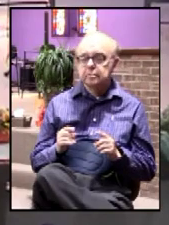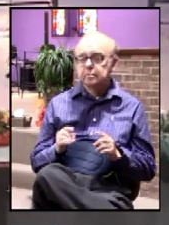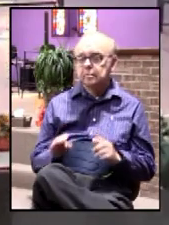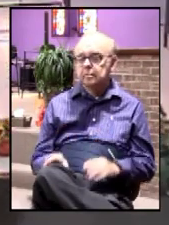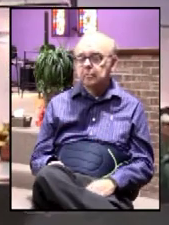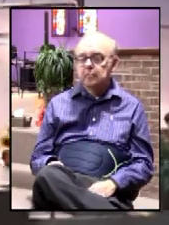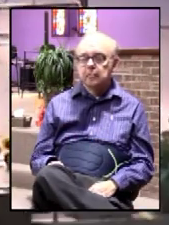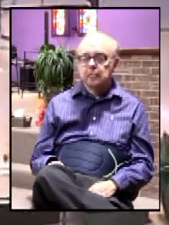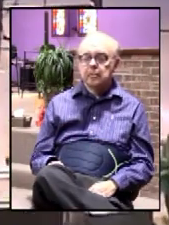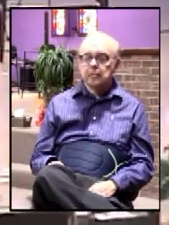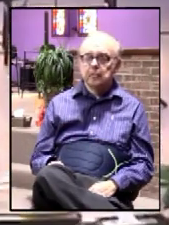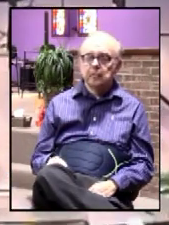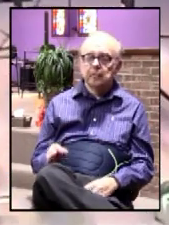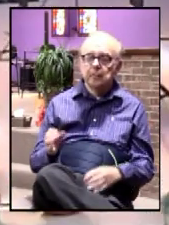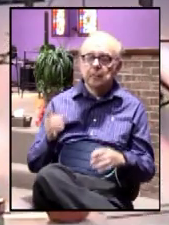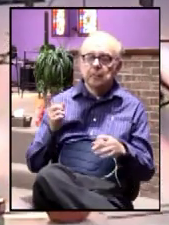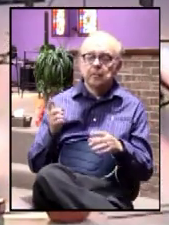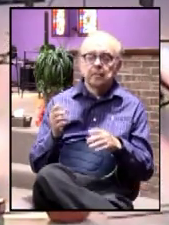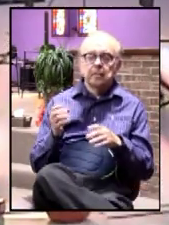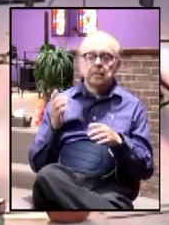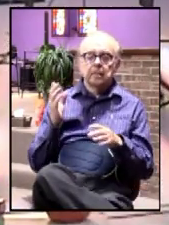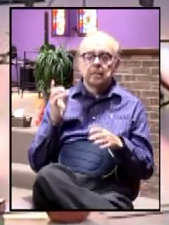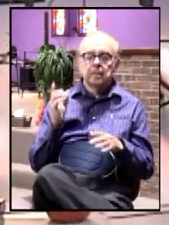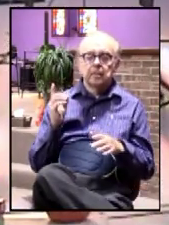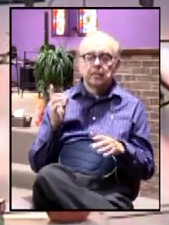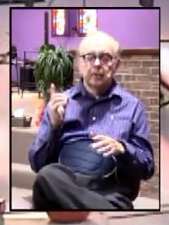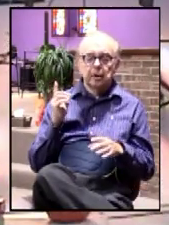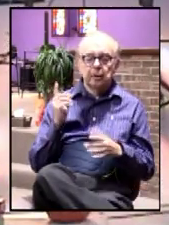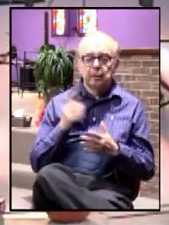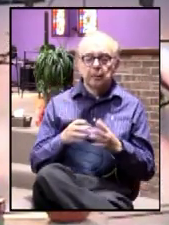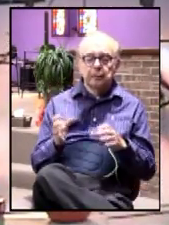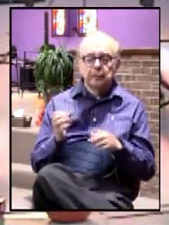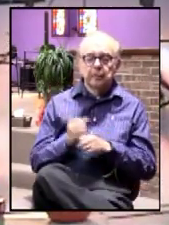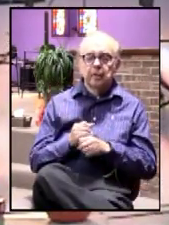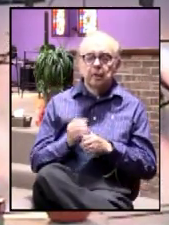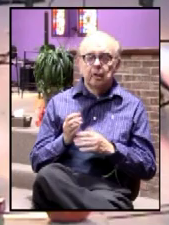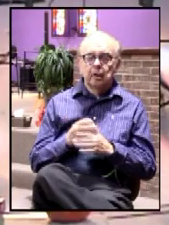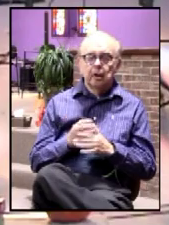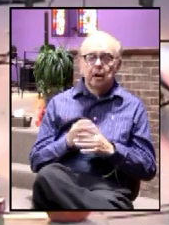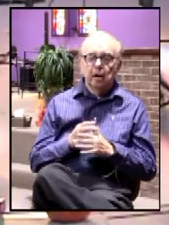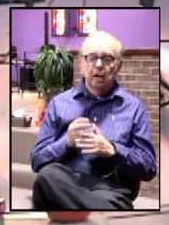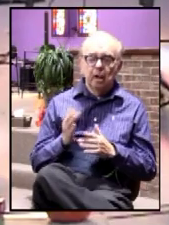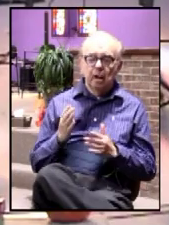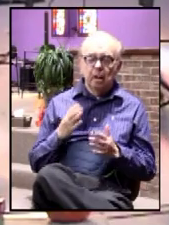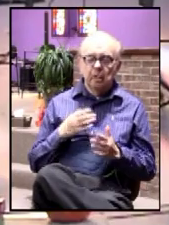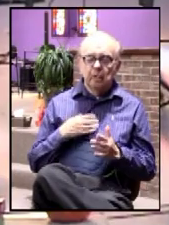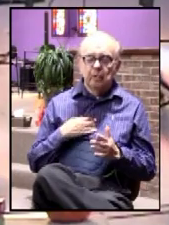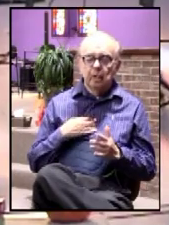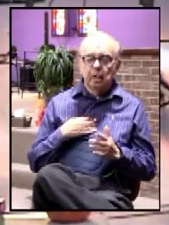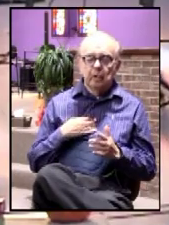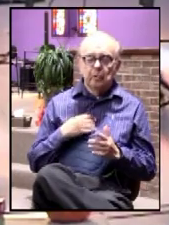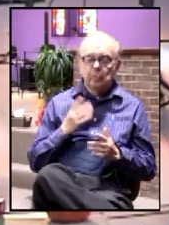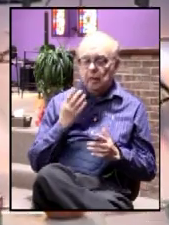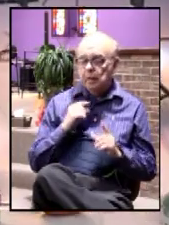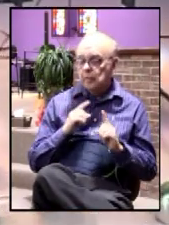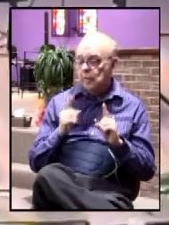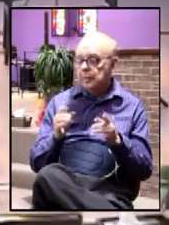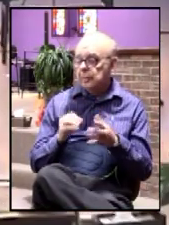and you're getting. Here's what you're getting, and let me share with you why I'm going this